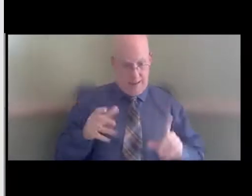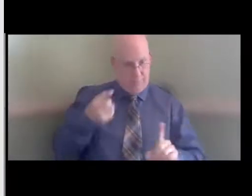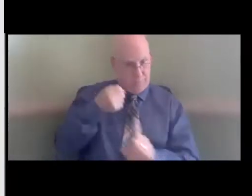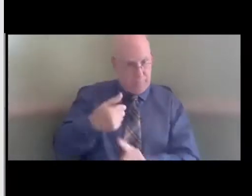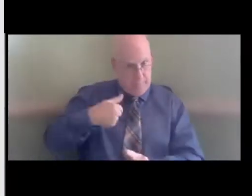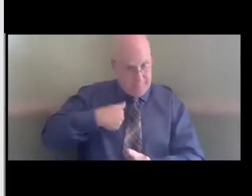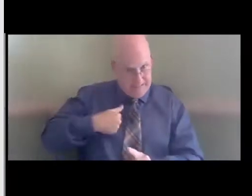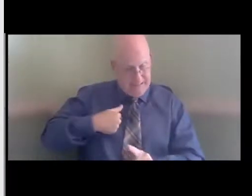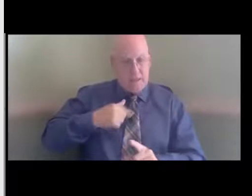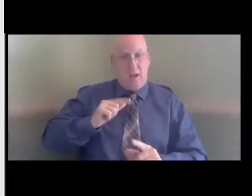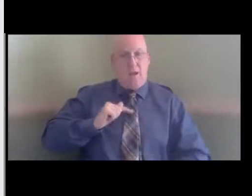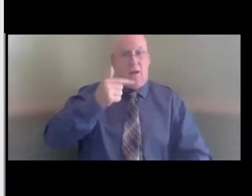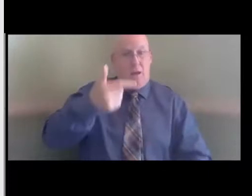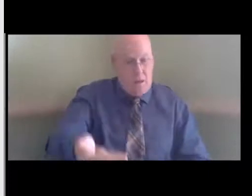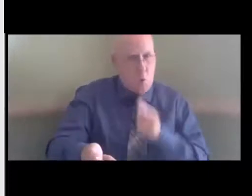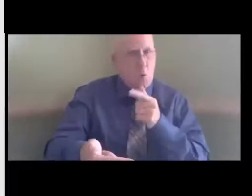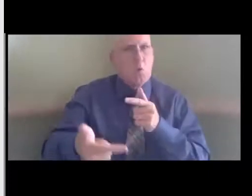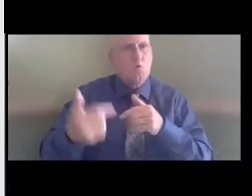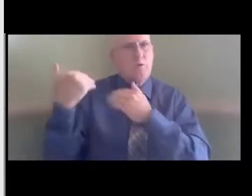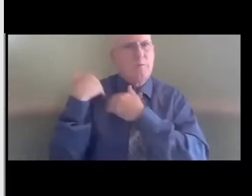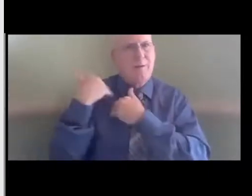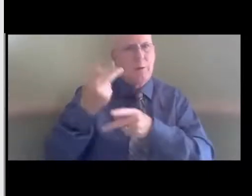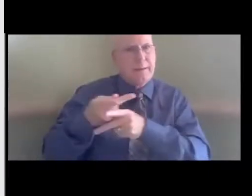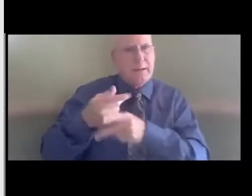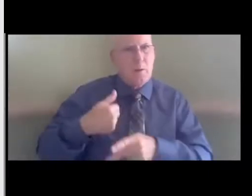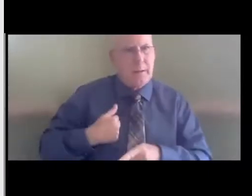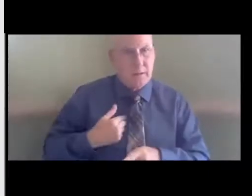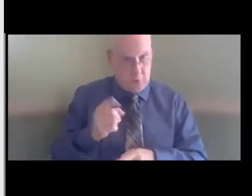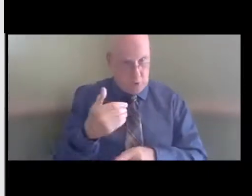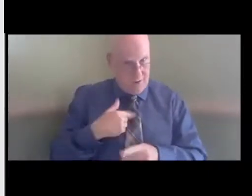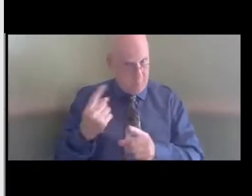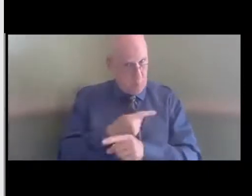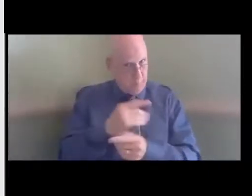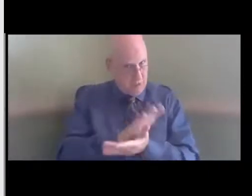and this guardianship might be for your lifetime, do you have the appropriate